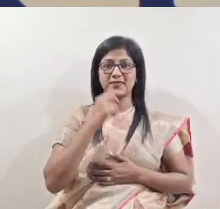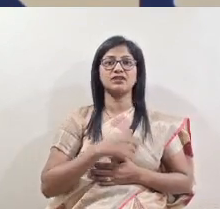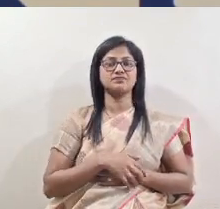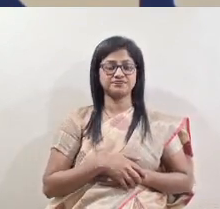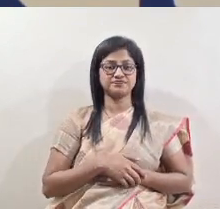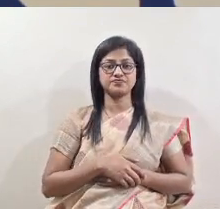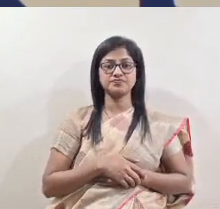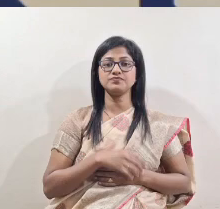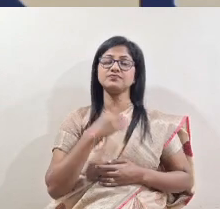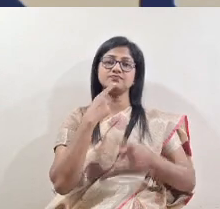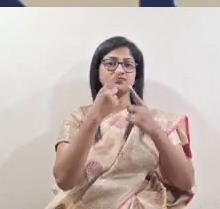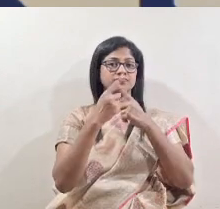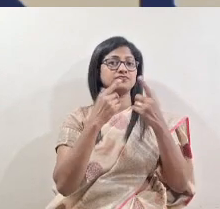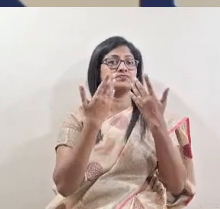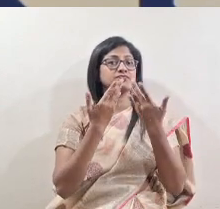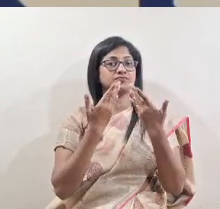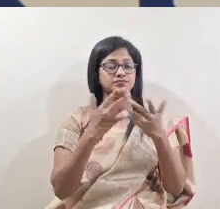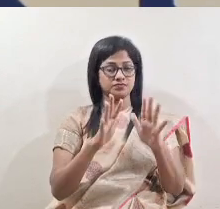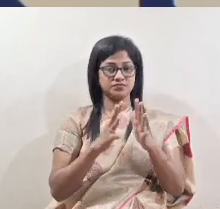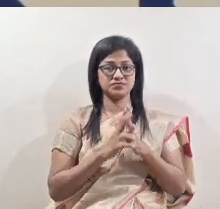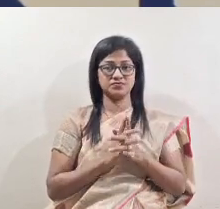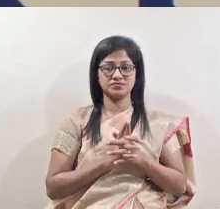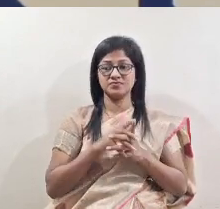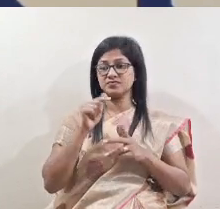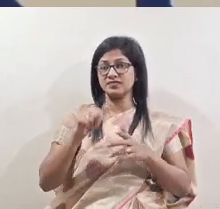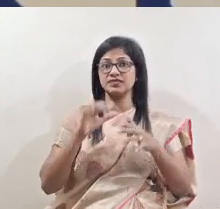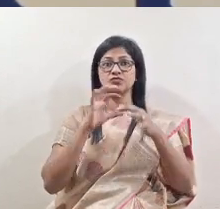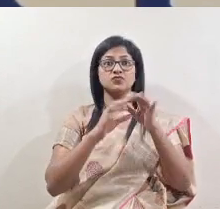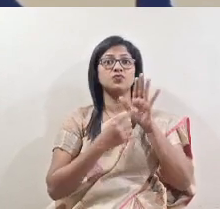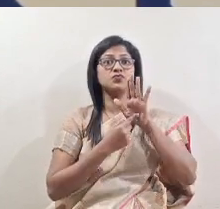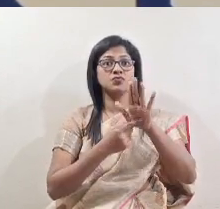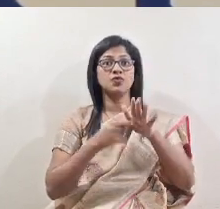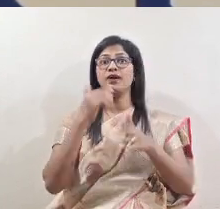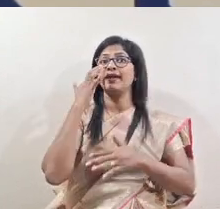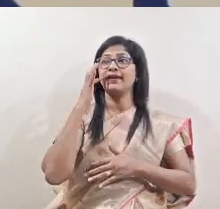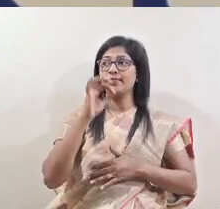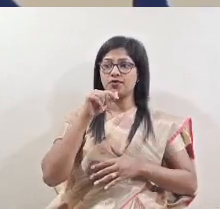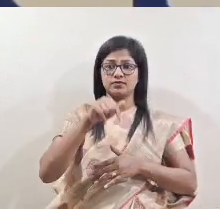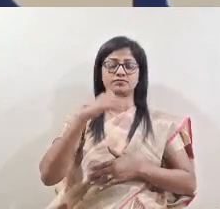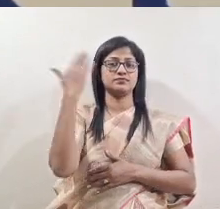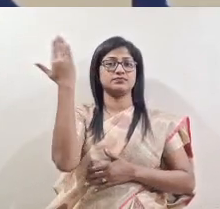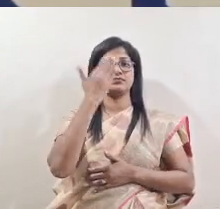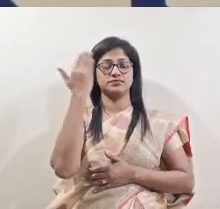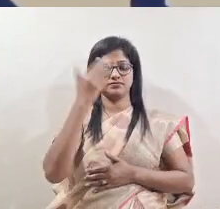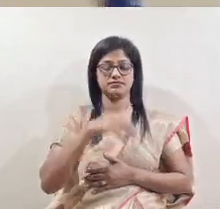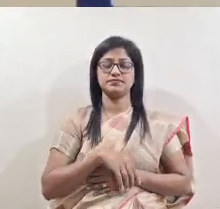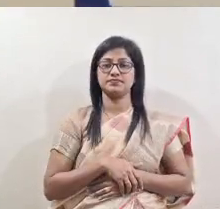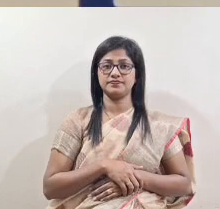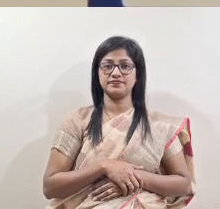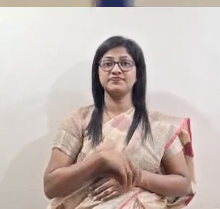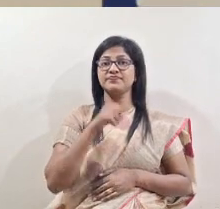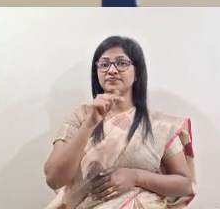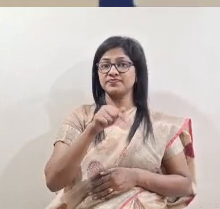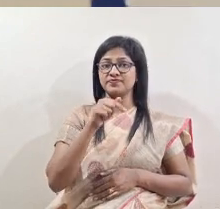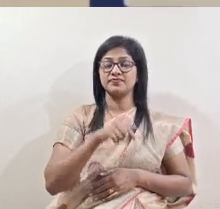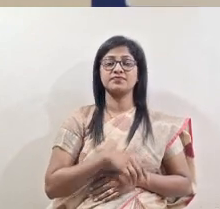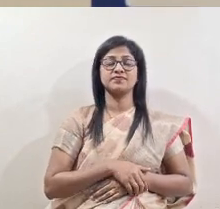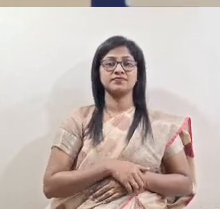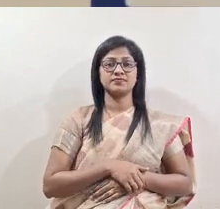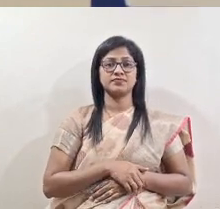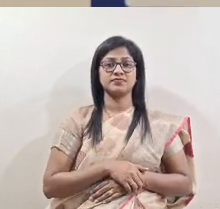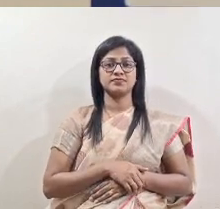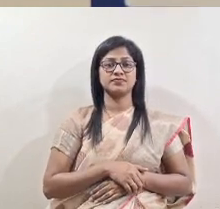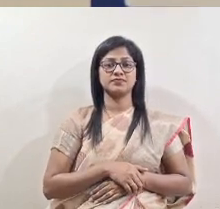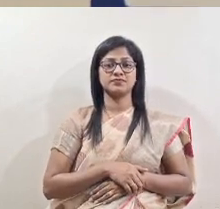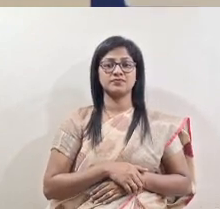So having said that, so it stresses upon the importance of this session. So there are